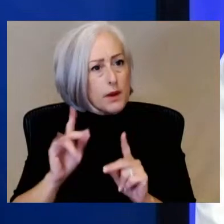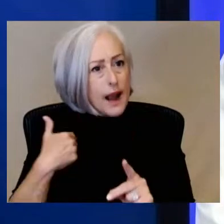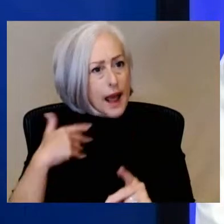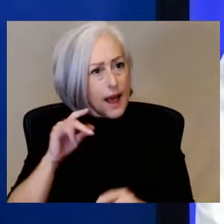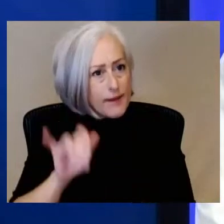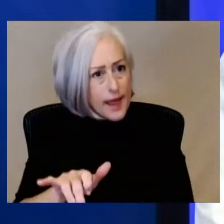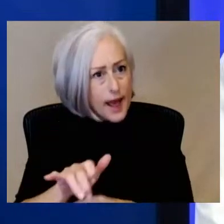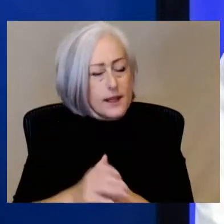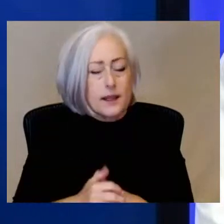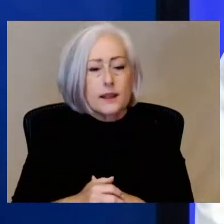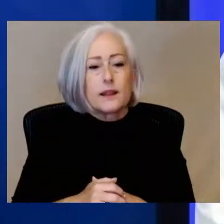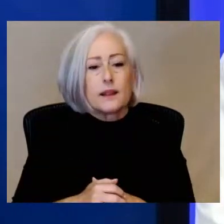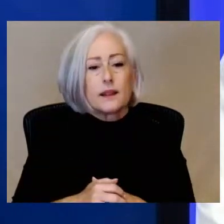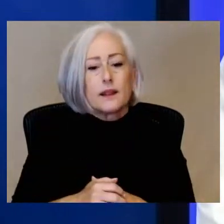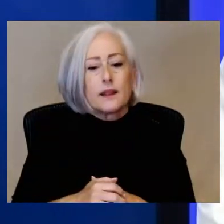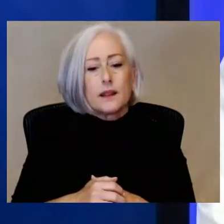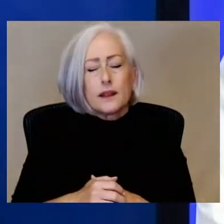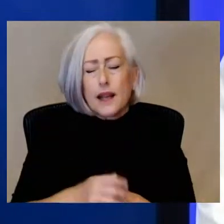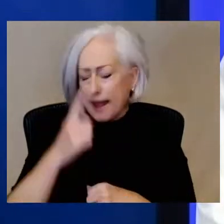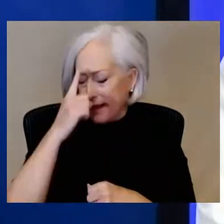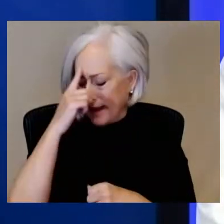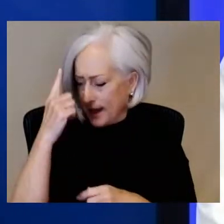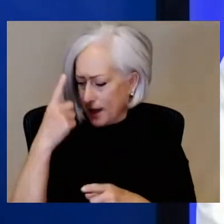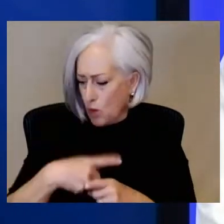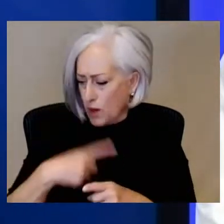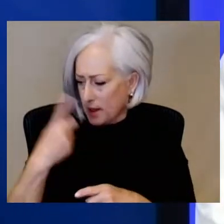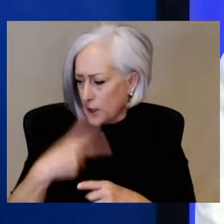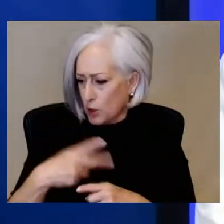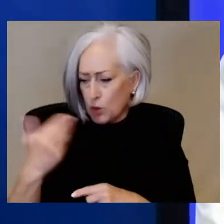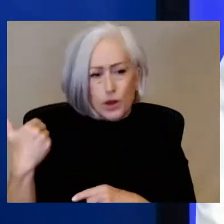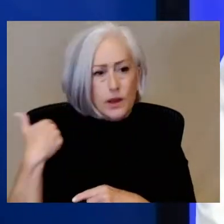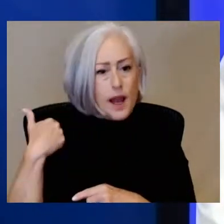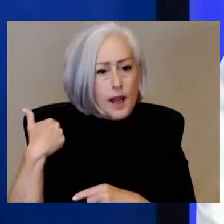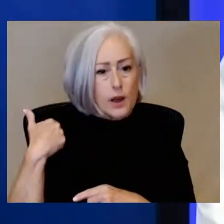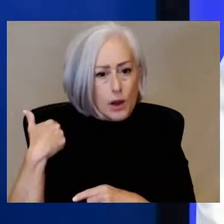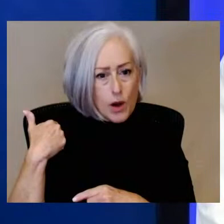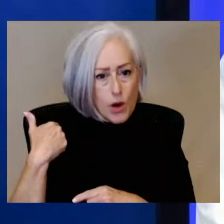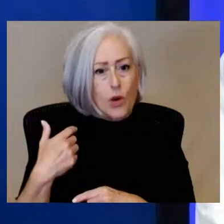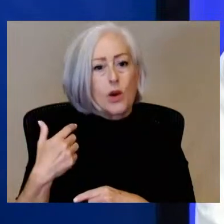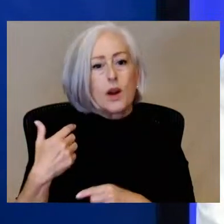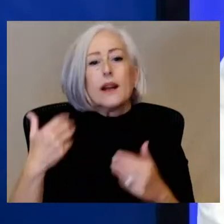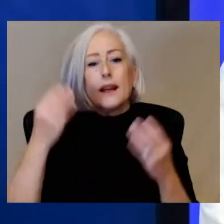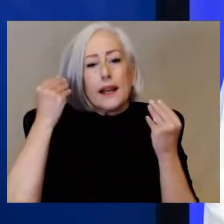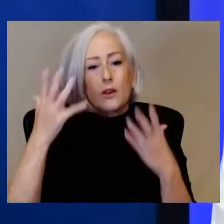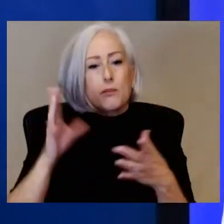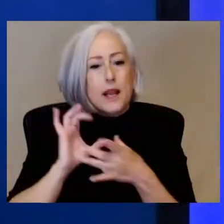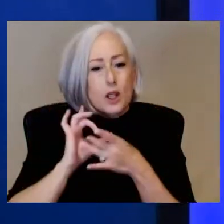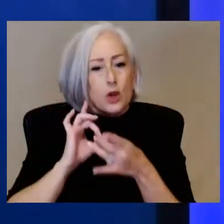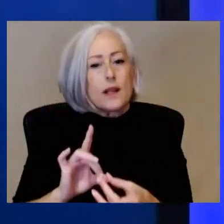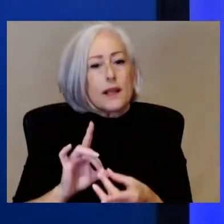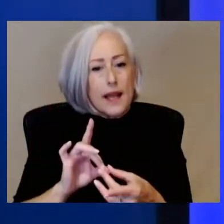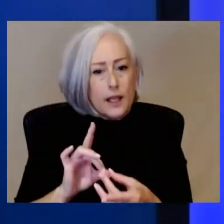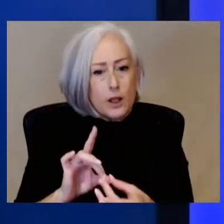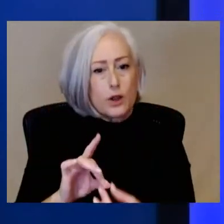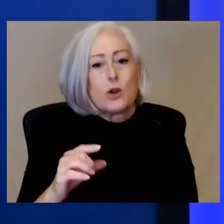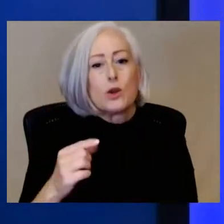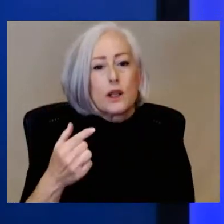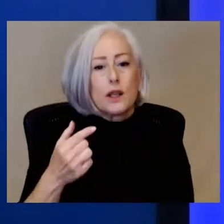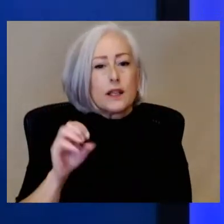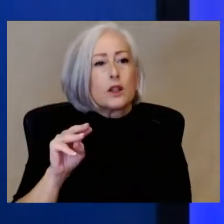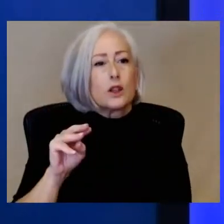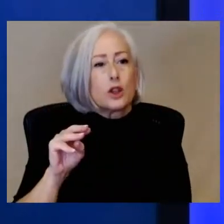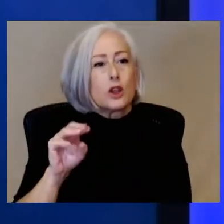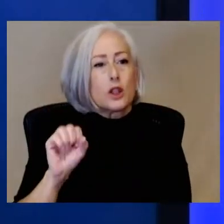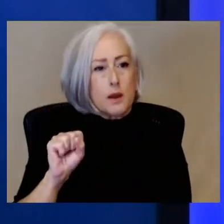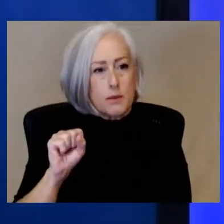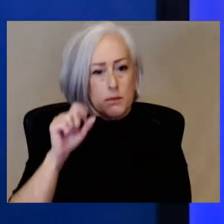that came out in the last day or two was information about gyms. I don't know if you saw that one, where people are spreading